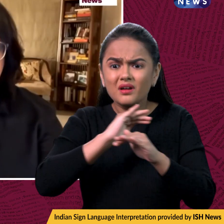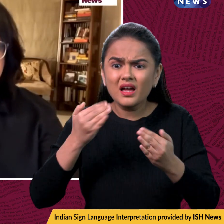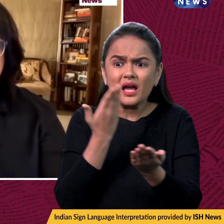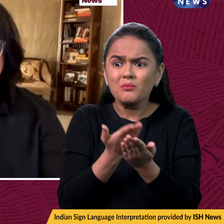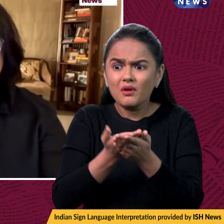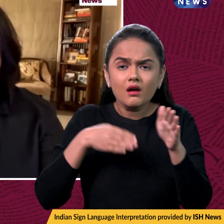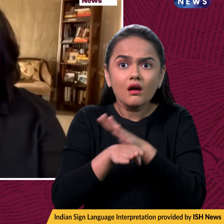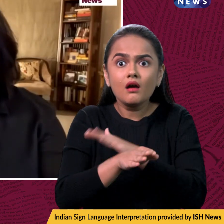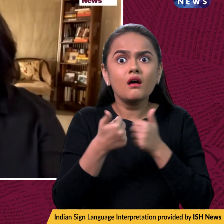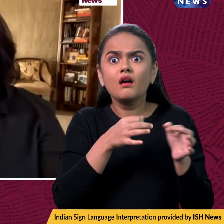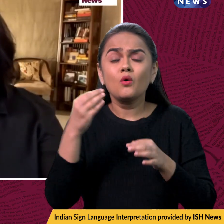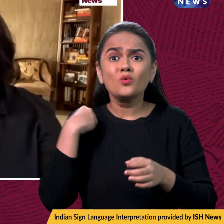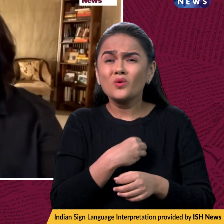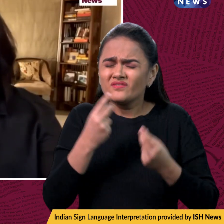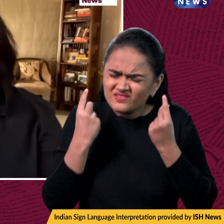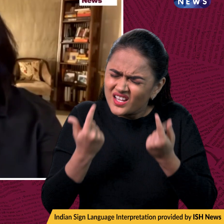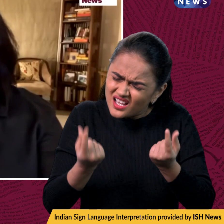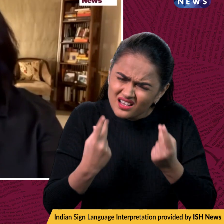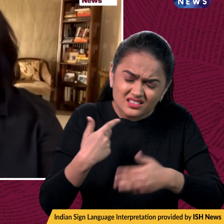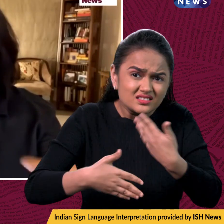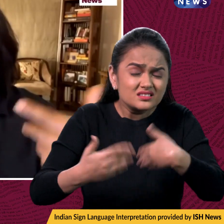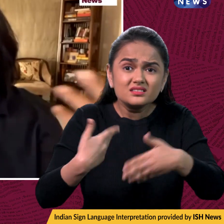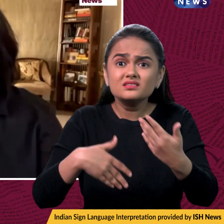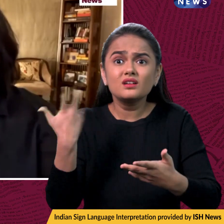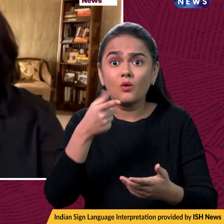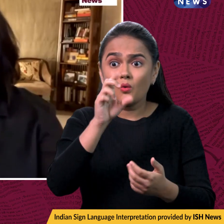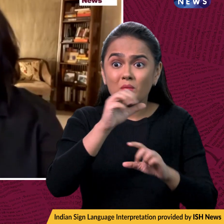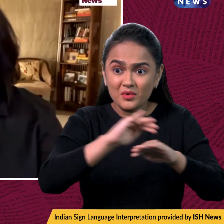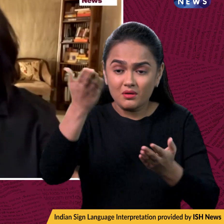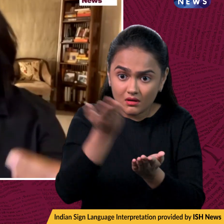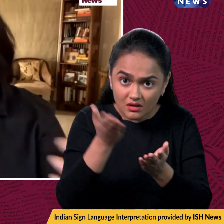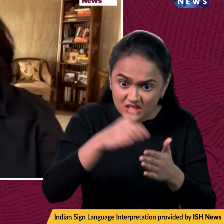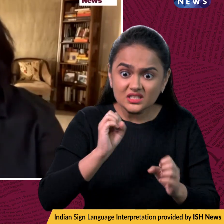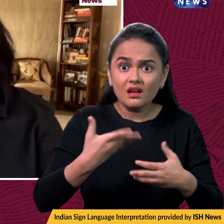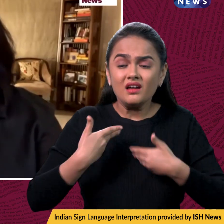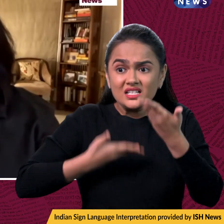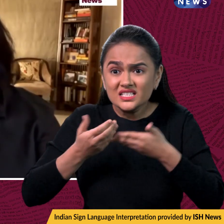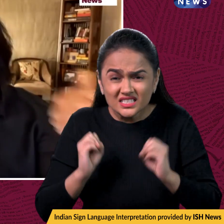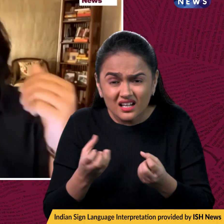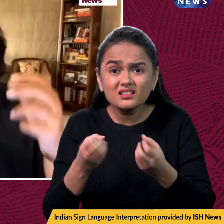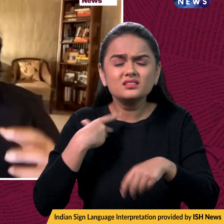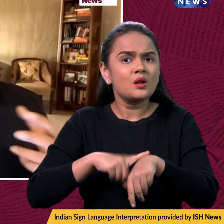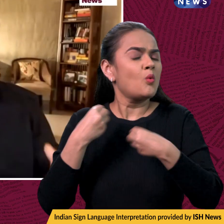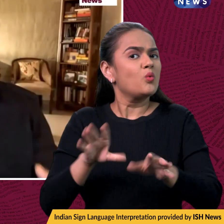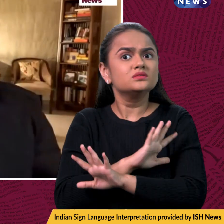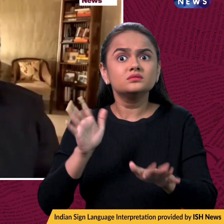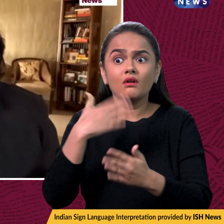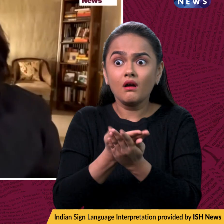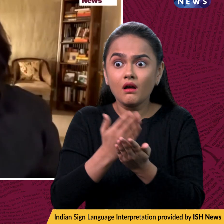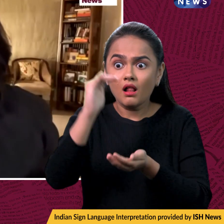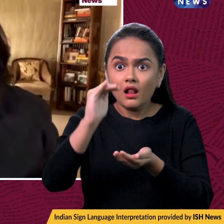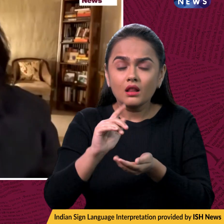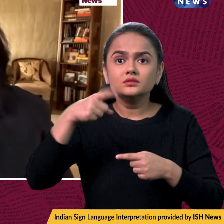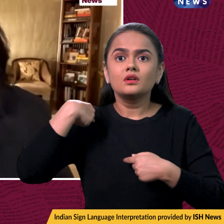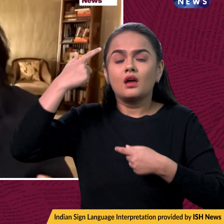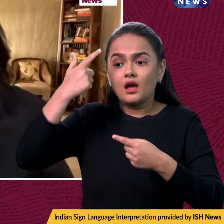admissions. The doctors want the process to be expedited so that they can receive their admissions. They don't waste time. And the lack of admissions also putting